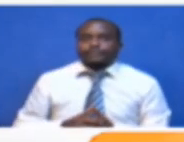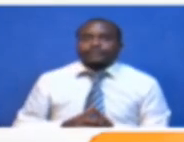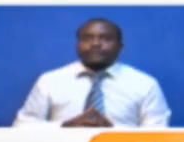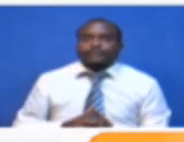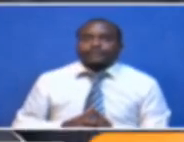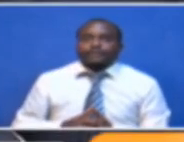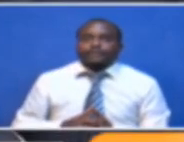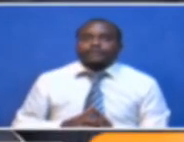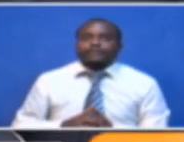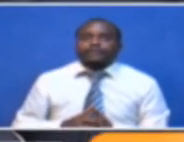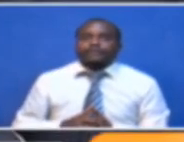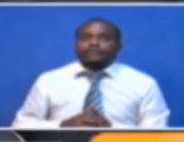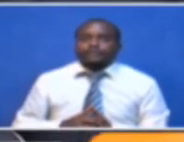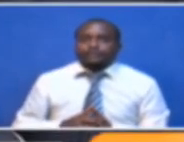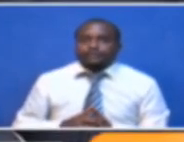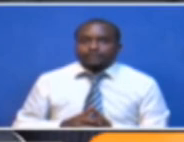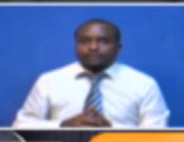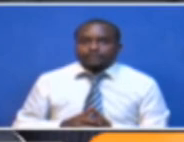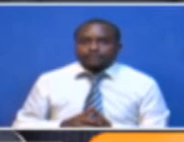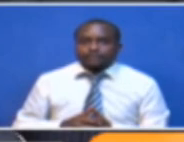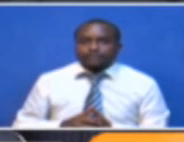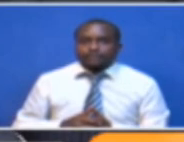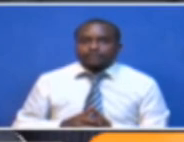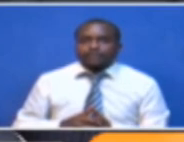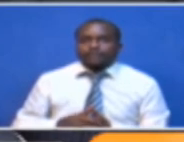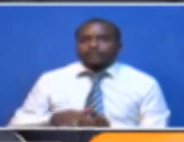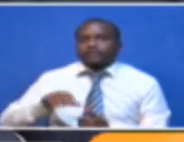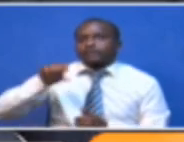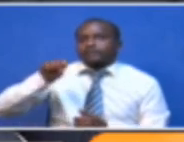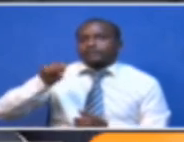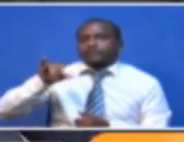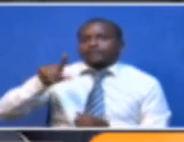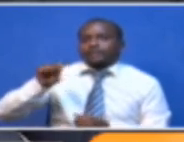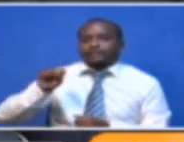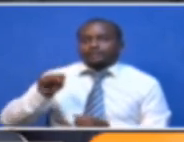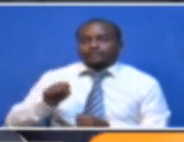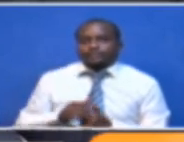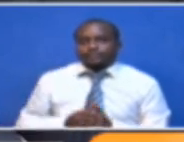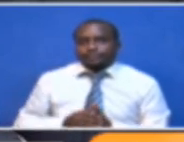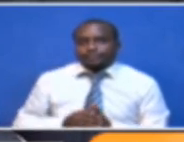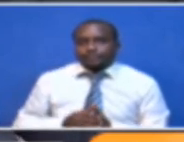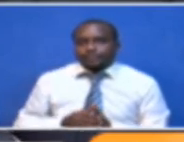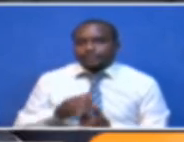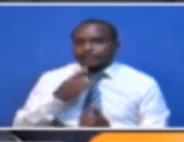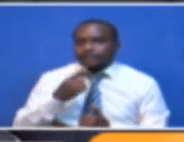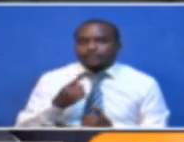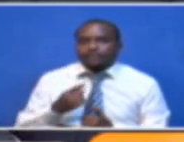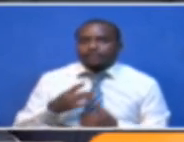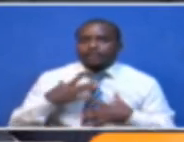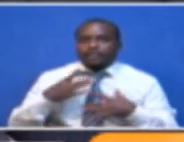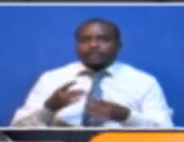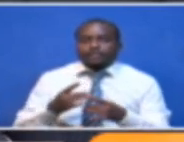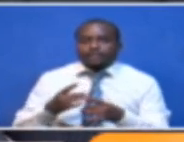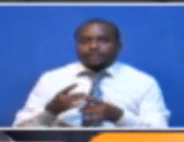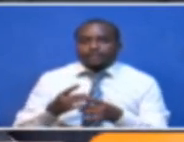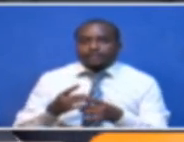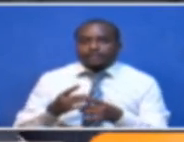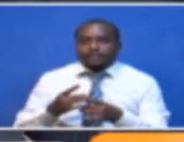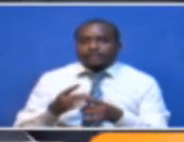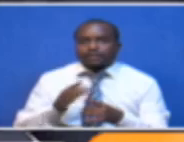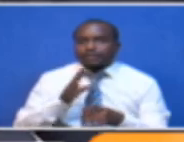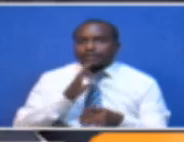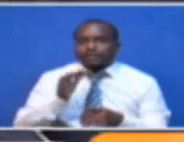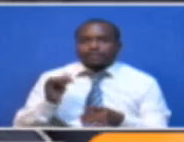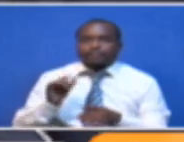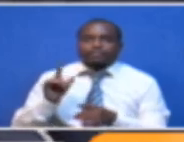messages. Silas Jakikamba. Jakakimba, sorry. Mm-hmm. You know him very well. He says, yes. Very interesting insights here by Nyayo's Fly